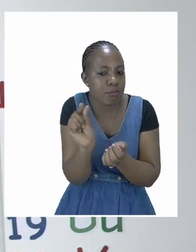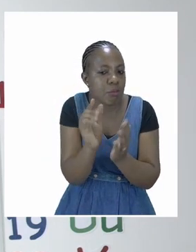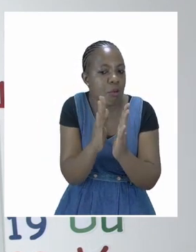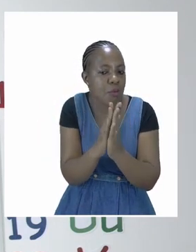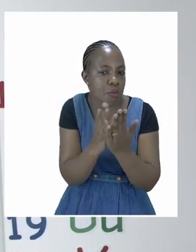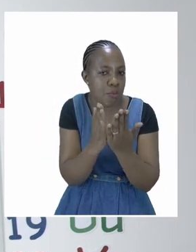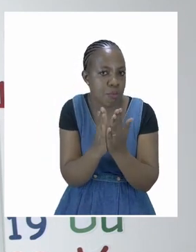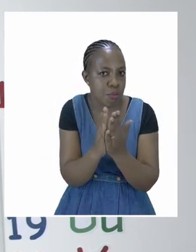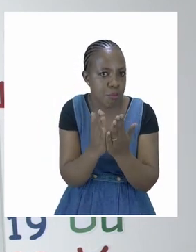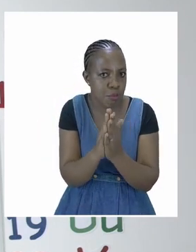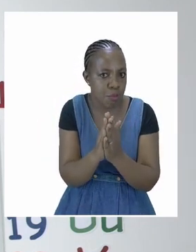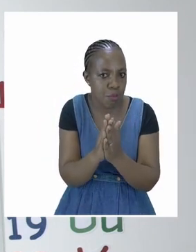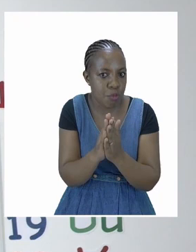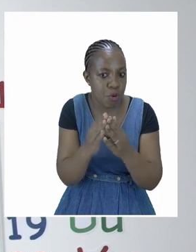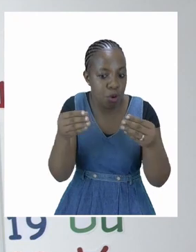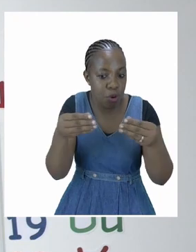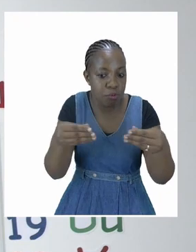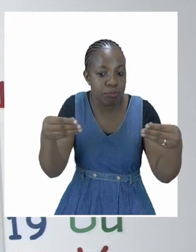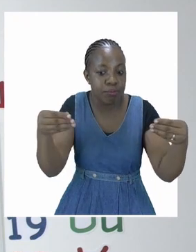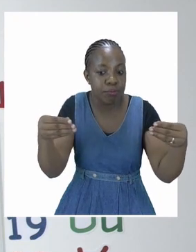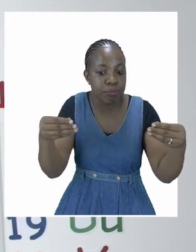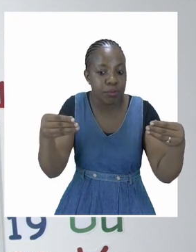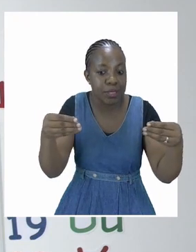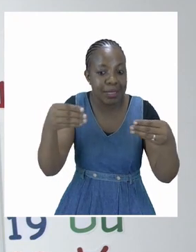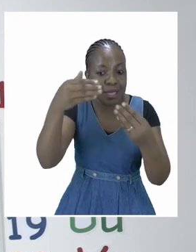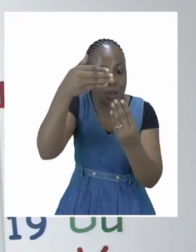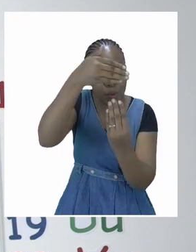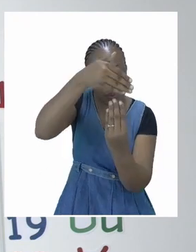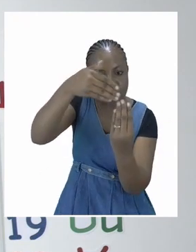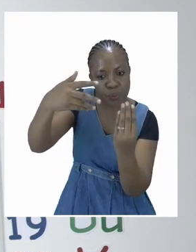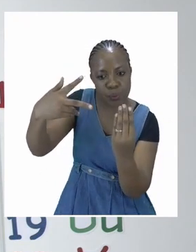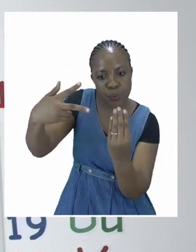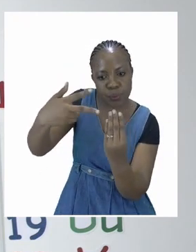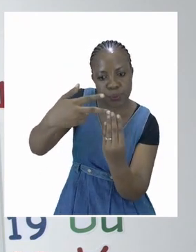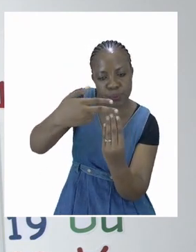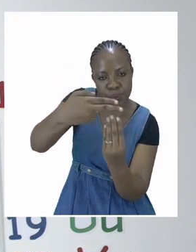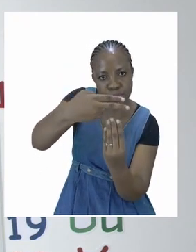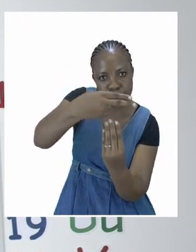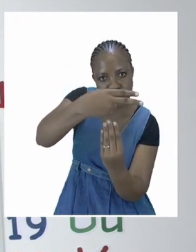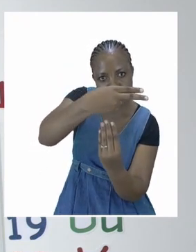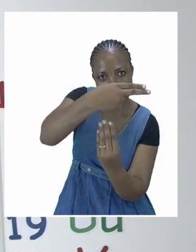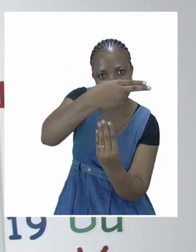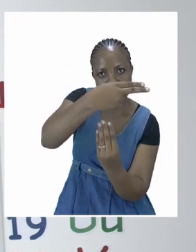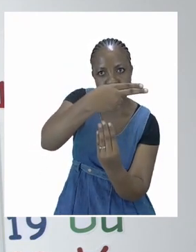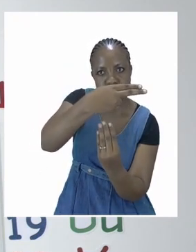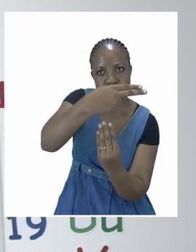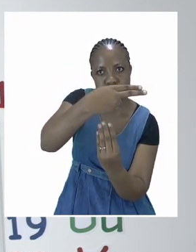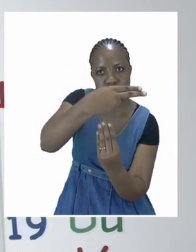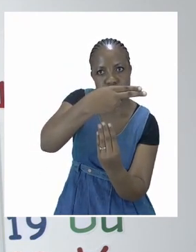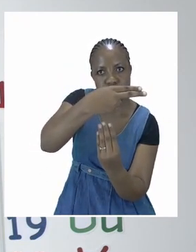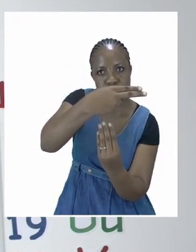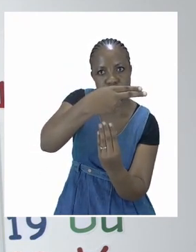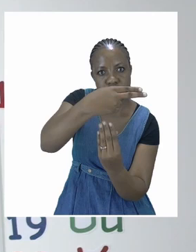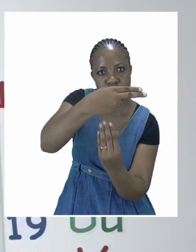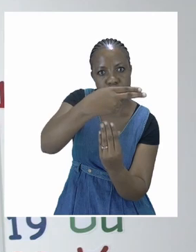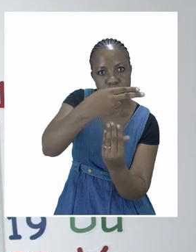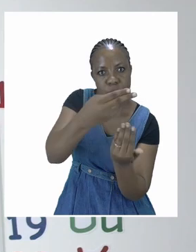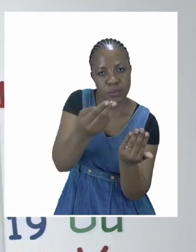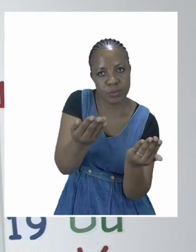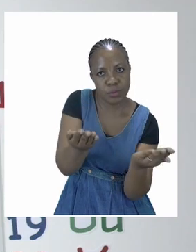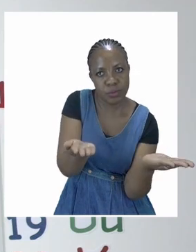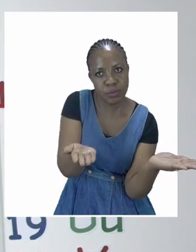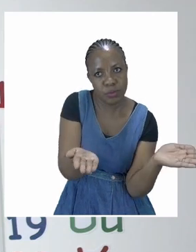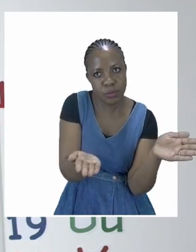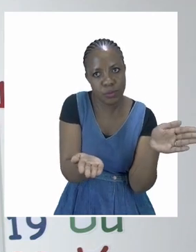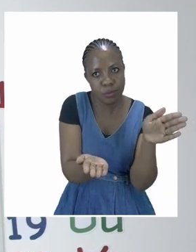booklet. Please cut the top of the lesson booklet with a pair of scissors and fold